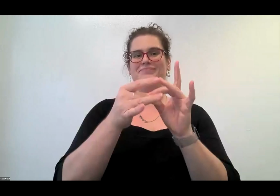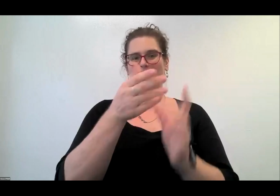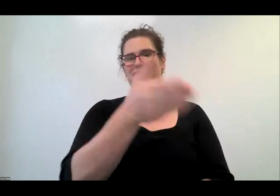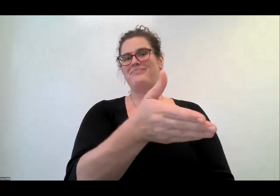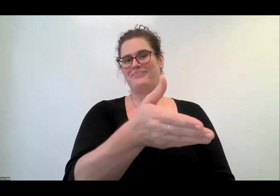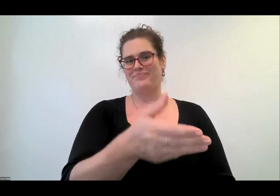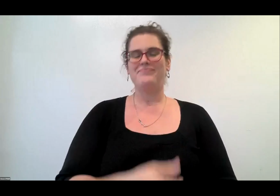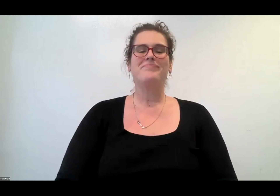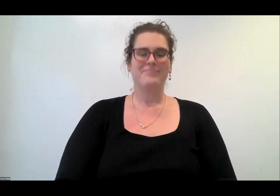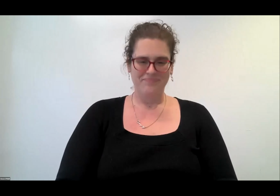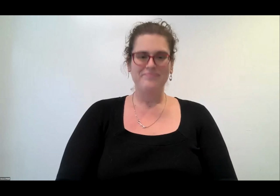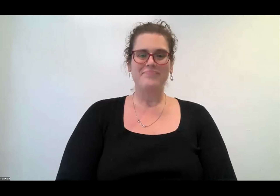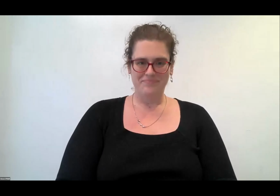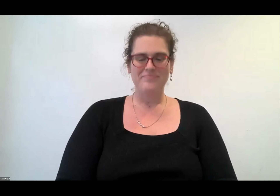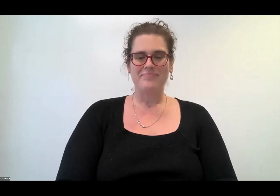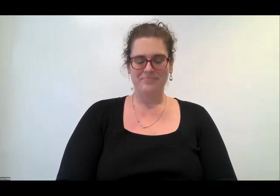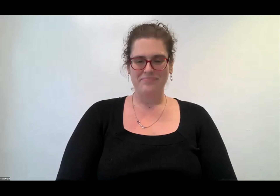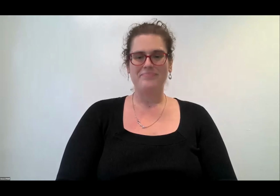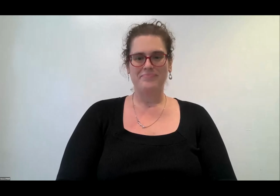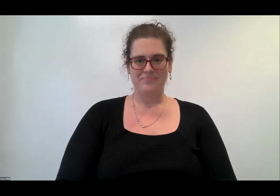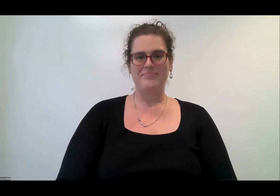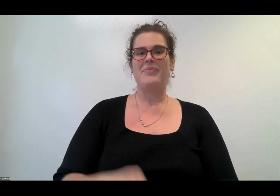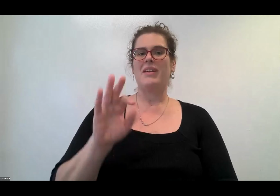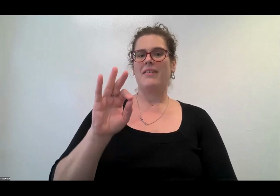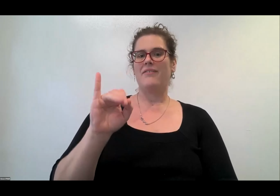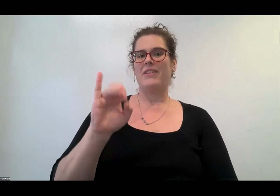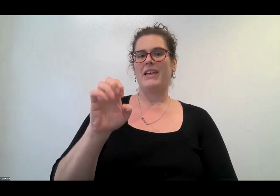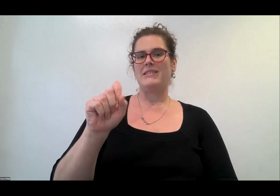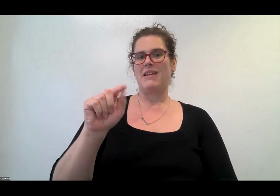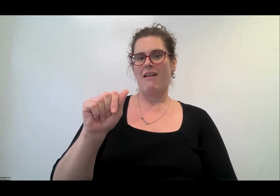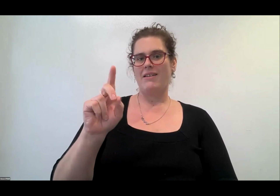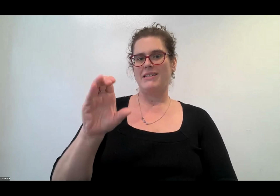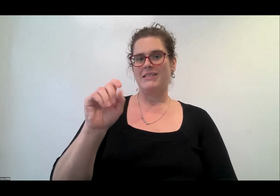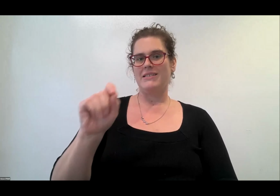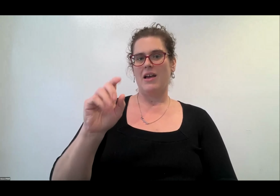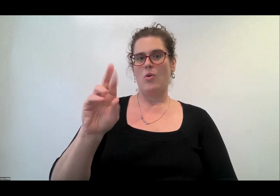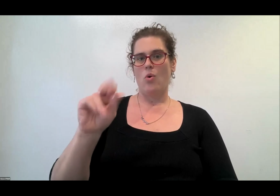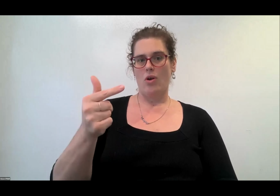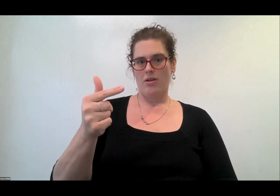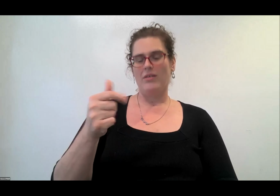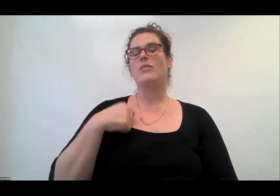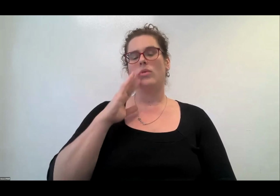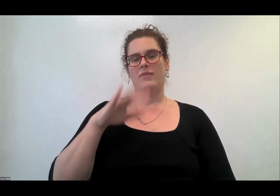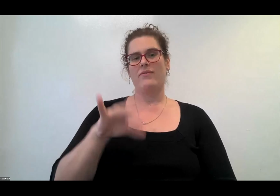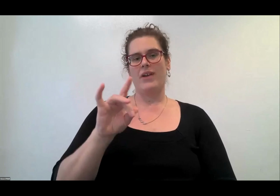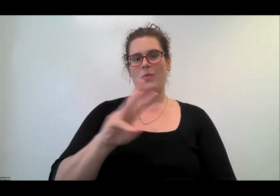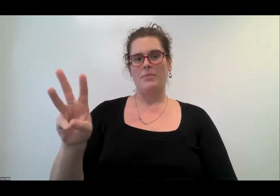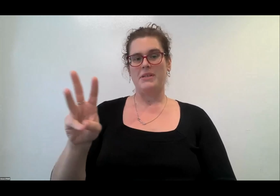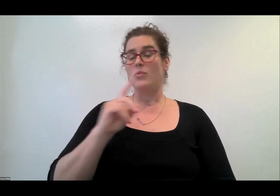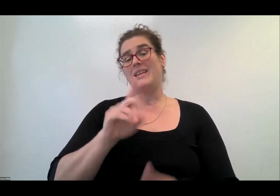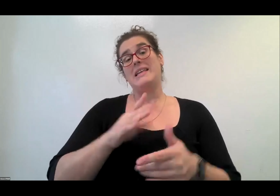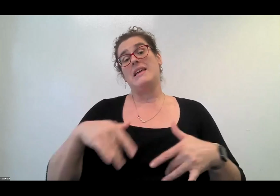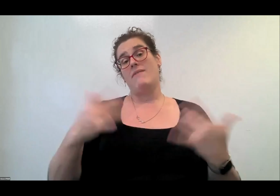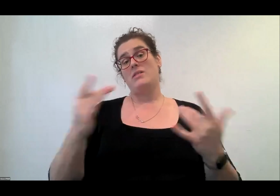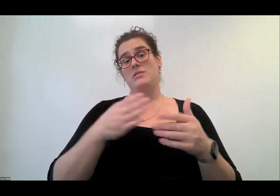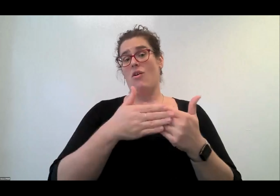to fiestadc.org where you can find information about the event on Sunday. So there's actually events all weekend, but I know